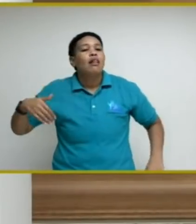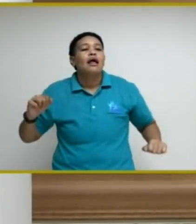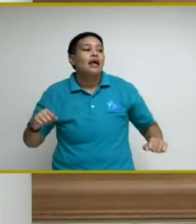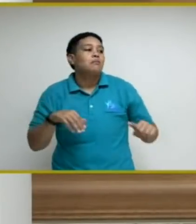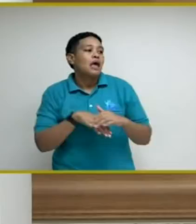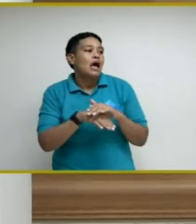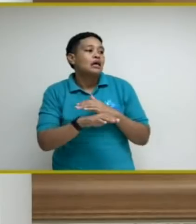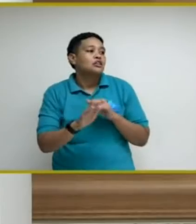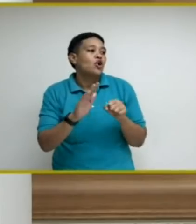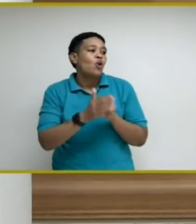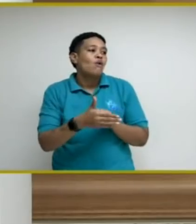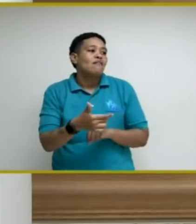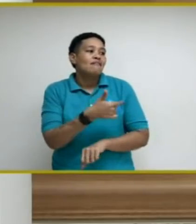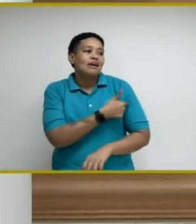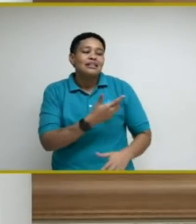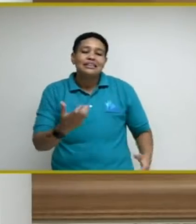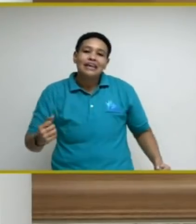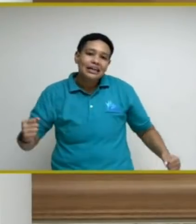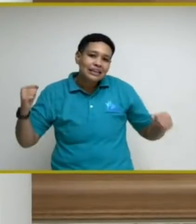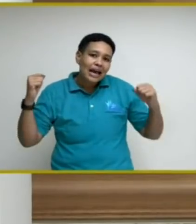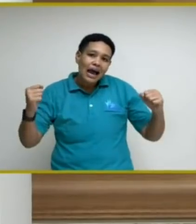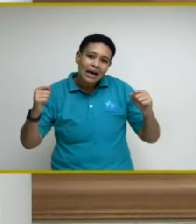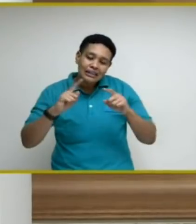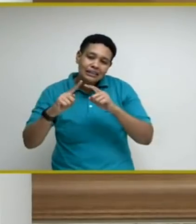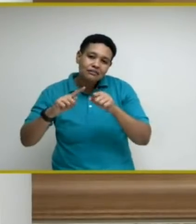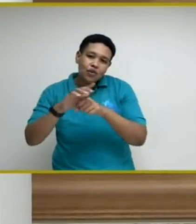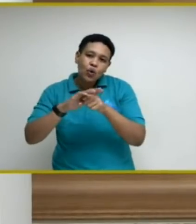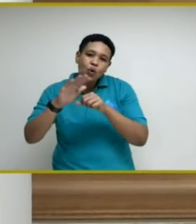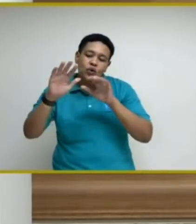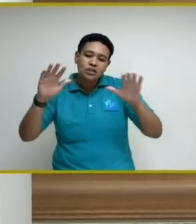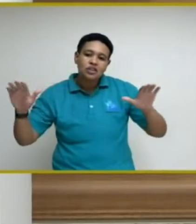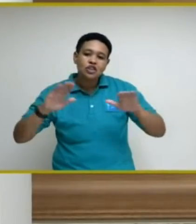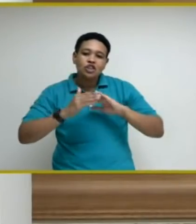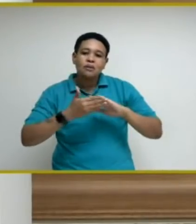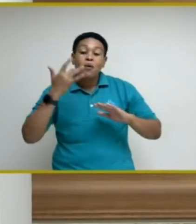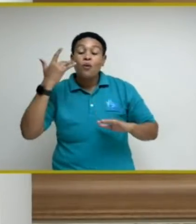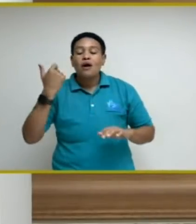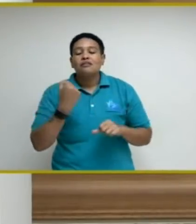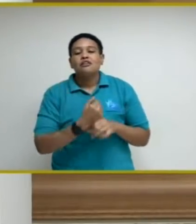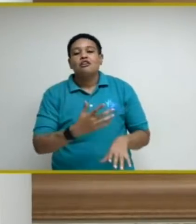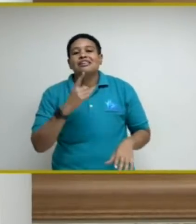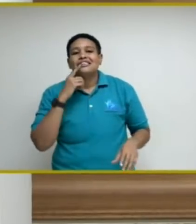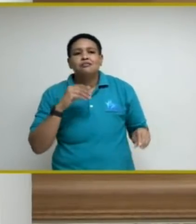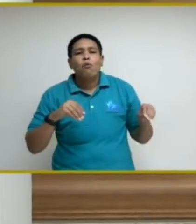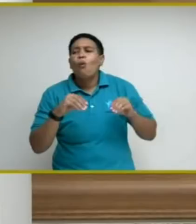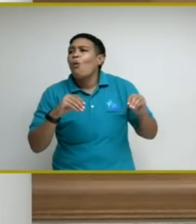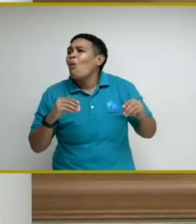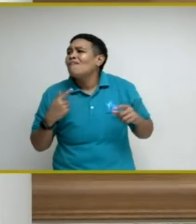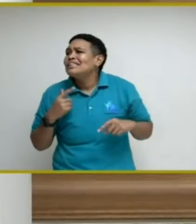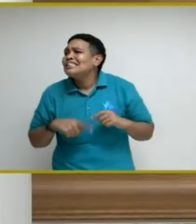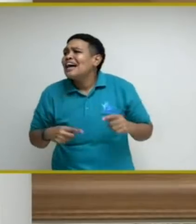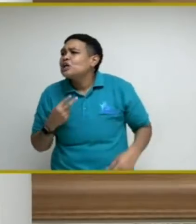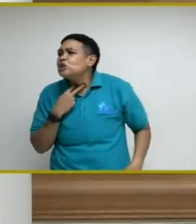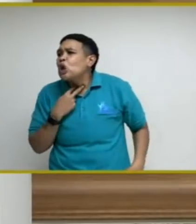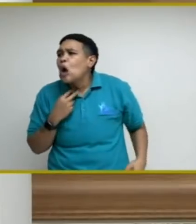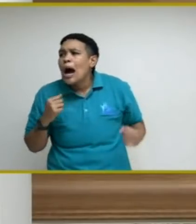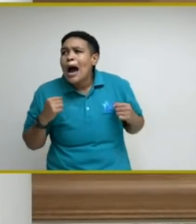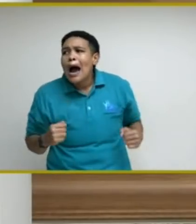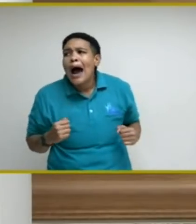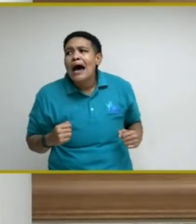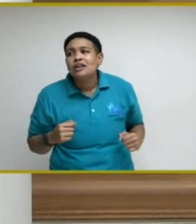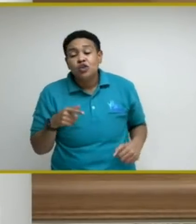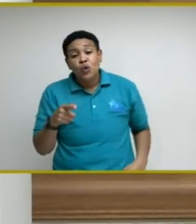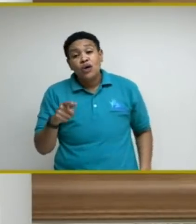the COVID-19 vaccines at designated sites island-wide due to mobility issues. So the tool is designed